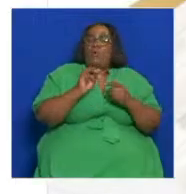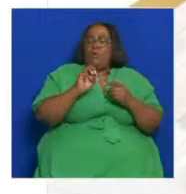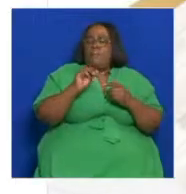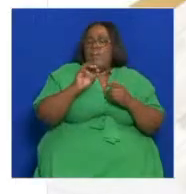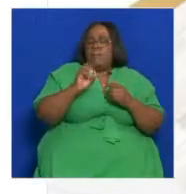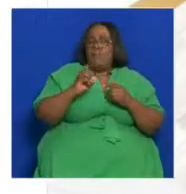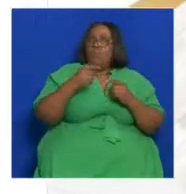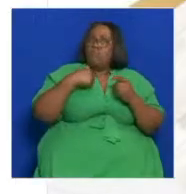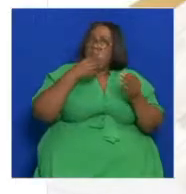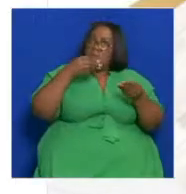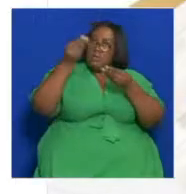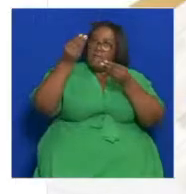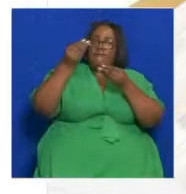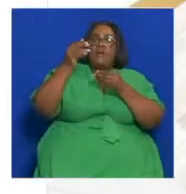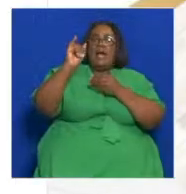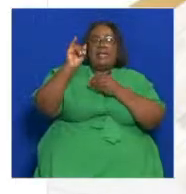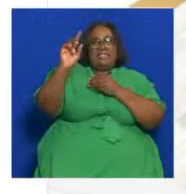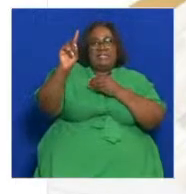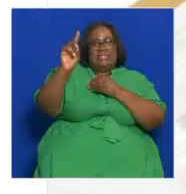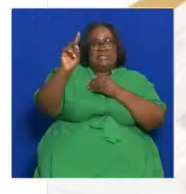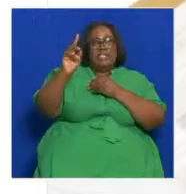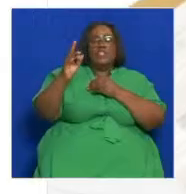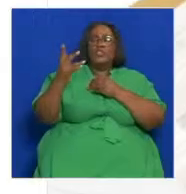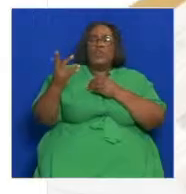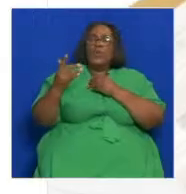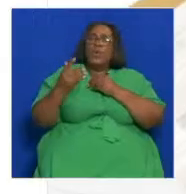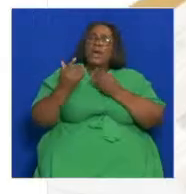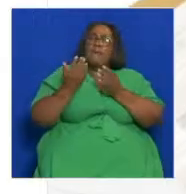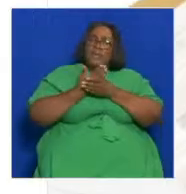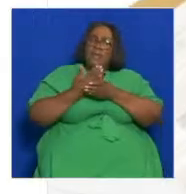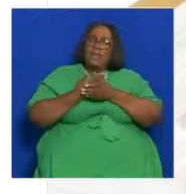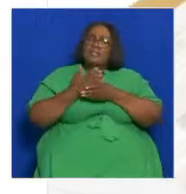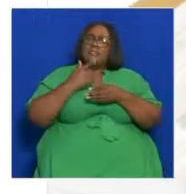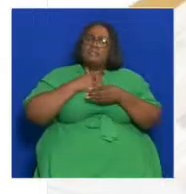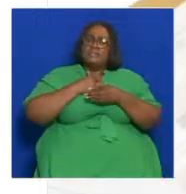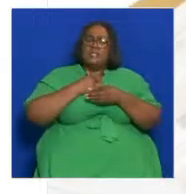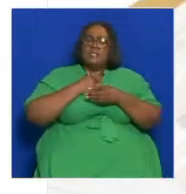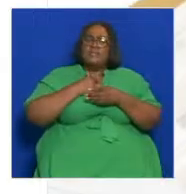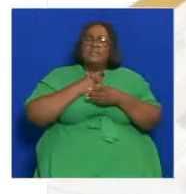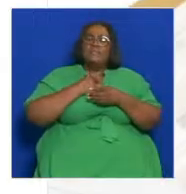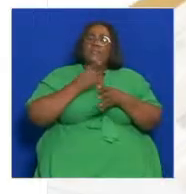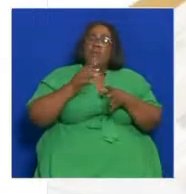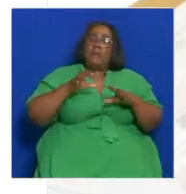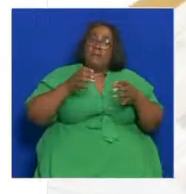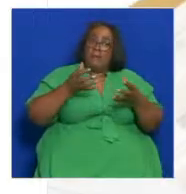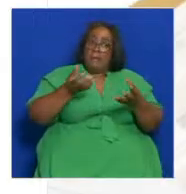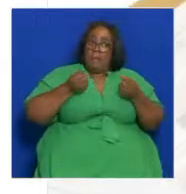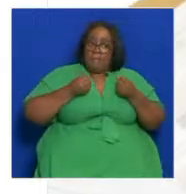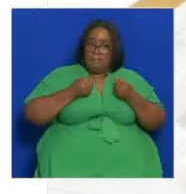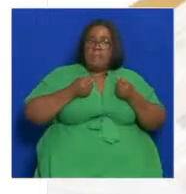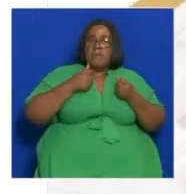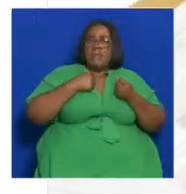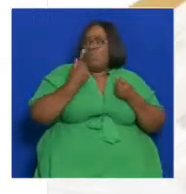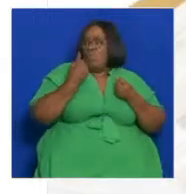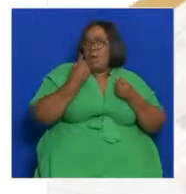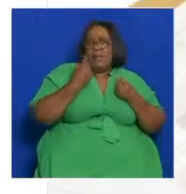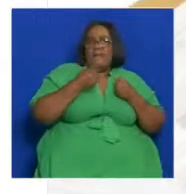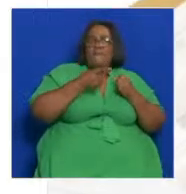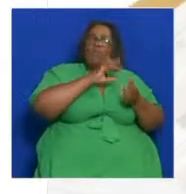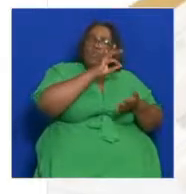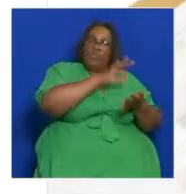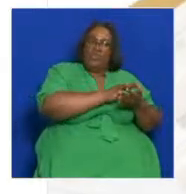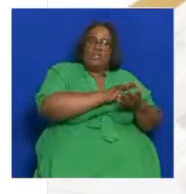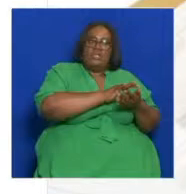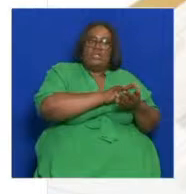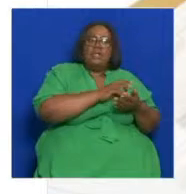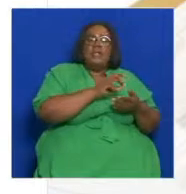have received, I recommended only one for authorization. Attached MS5